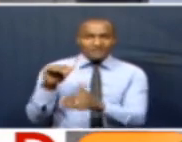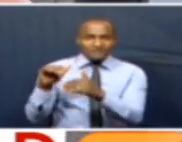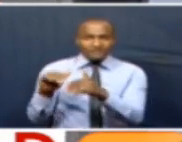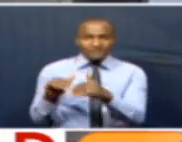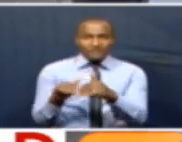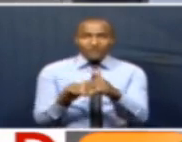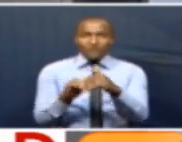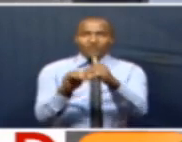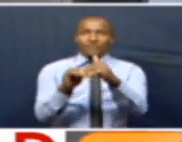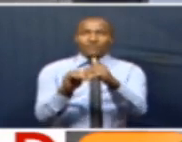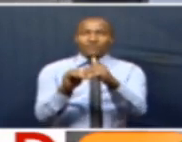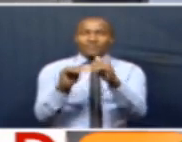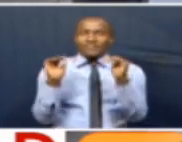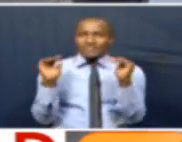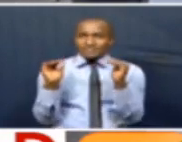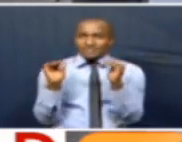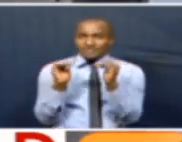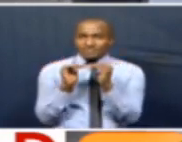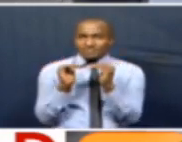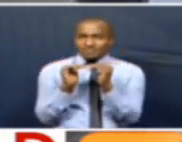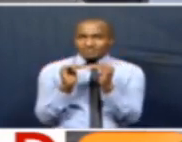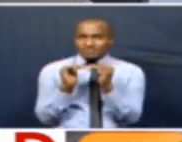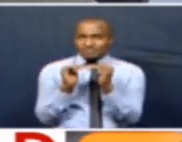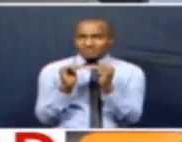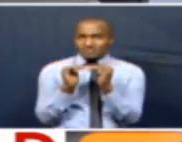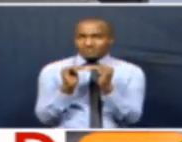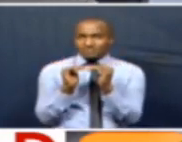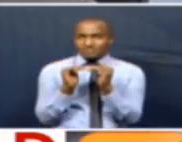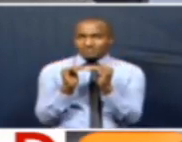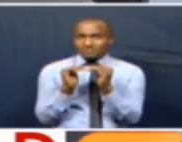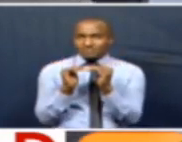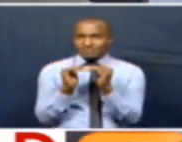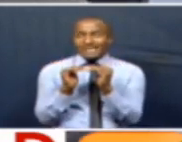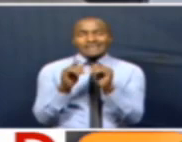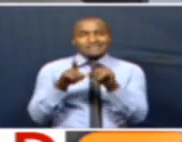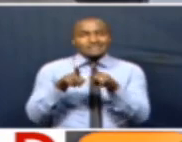the democratizing wind